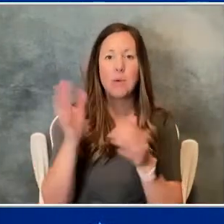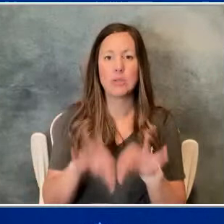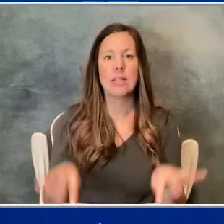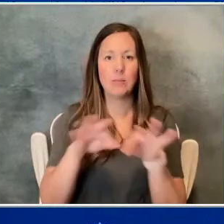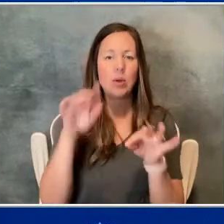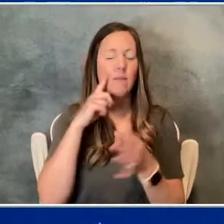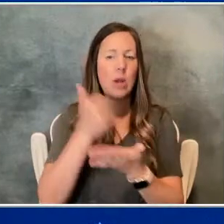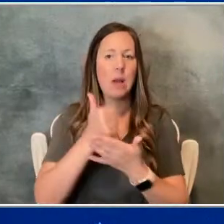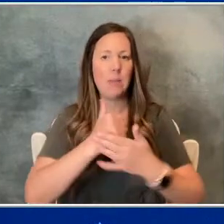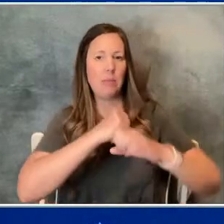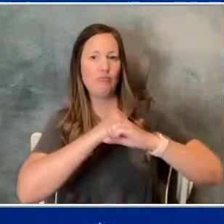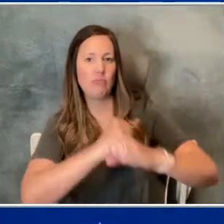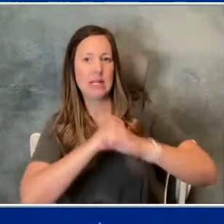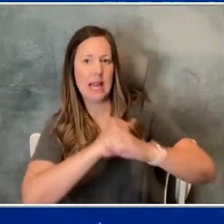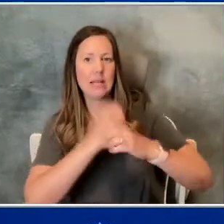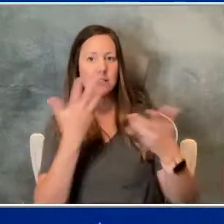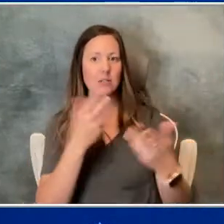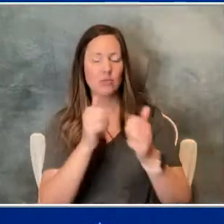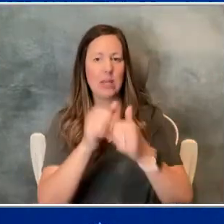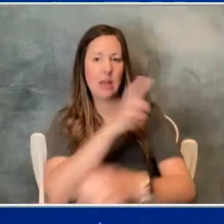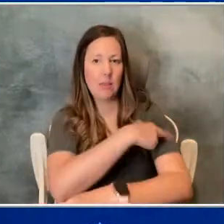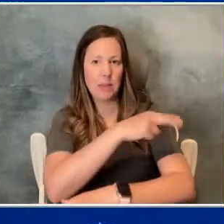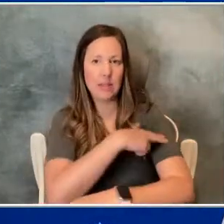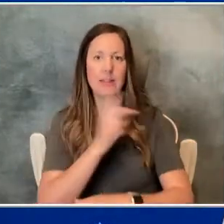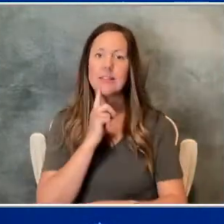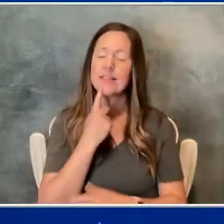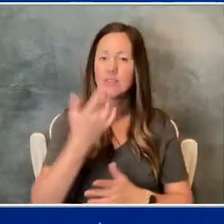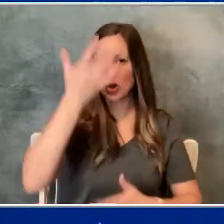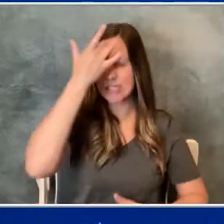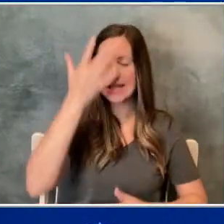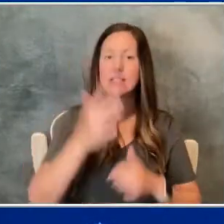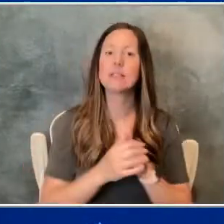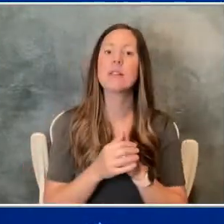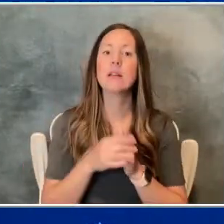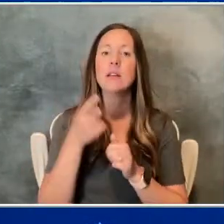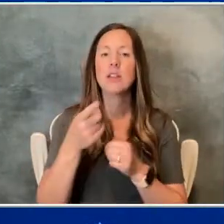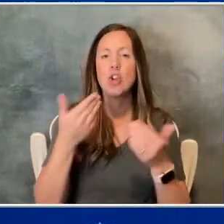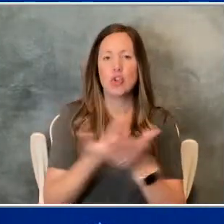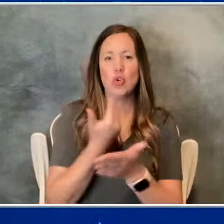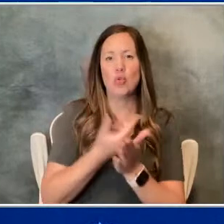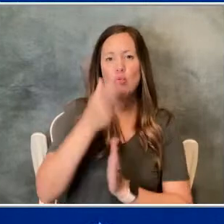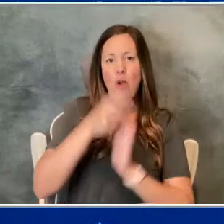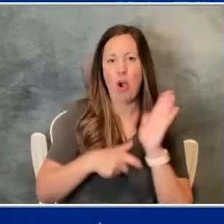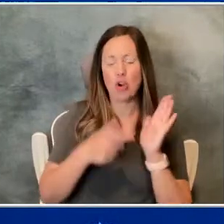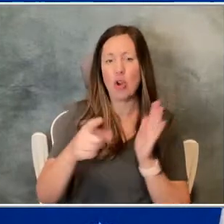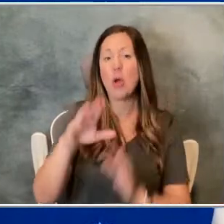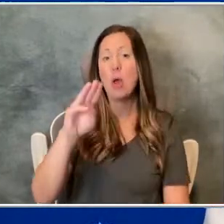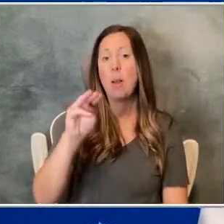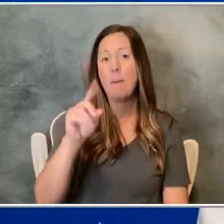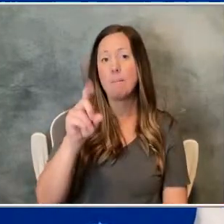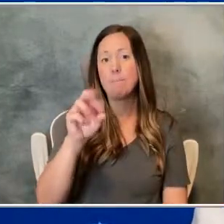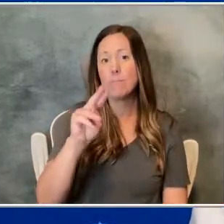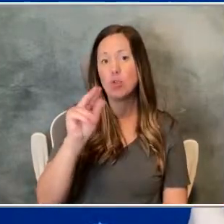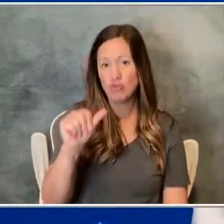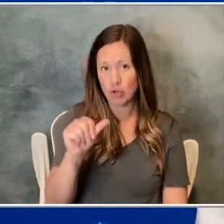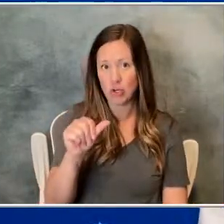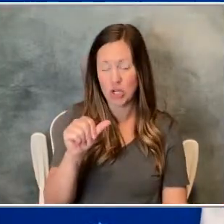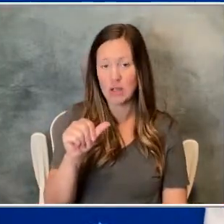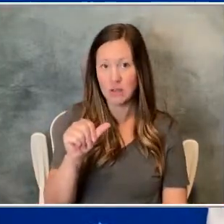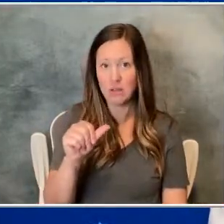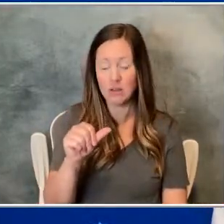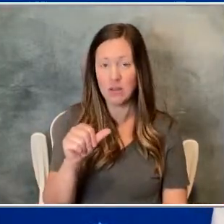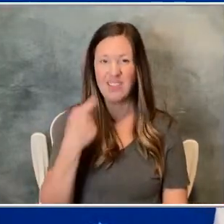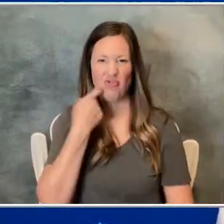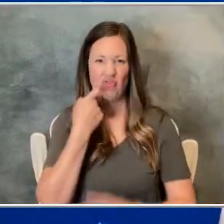against hospitalization and severe disease. And there's just a new article out that I saw that Moderna just announced that their current